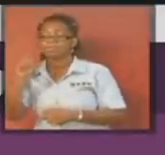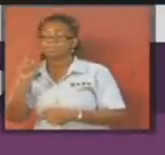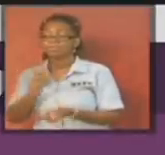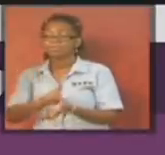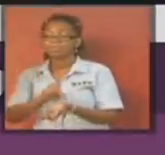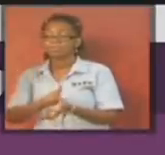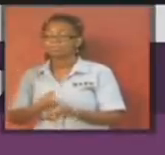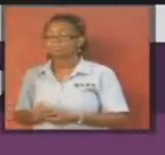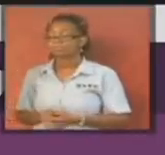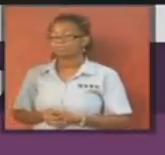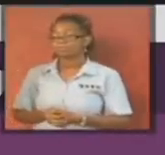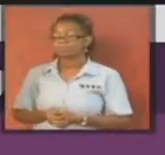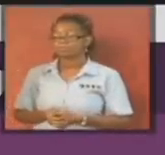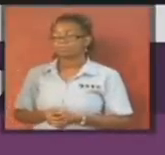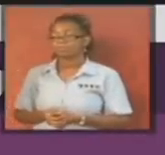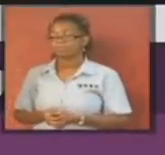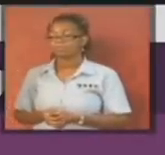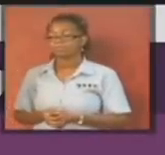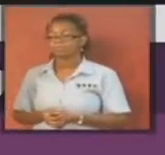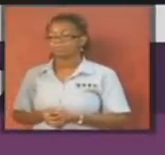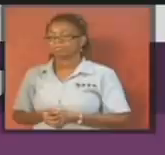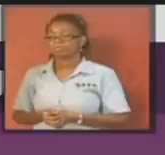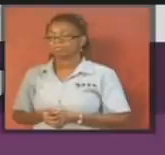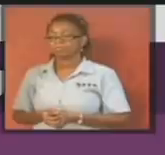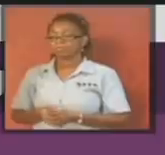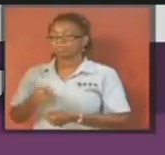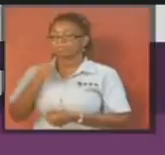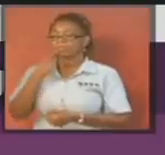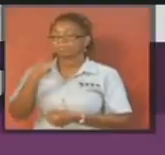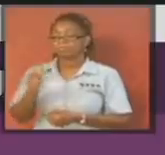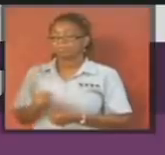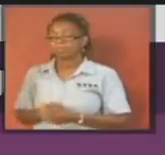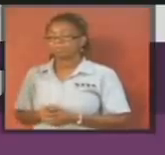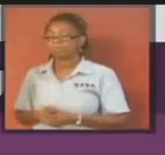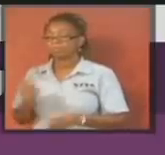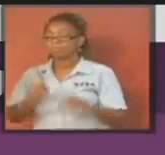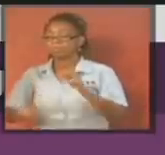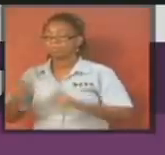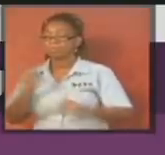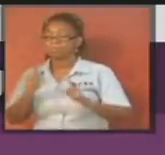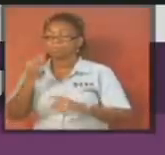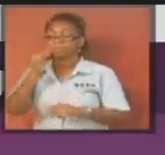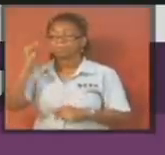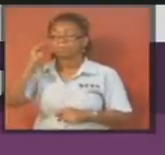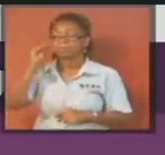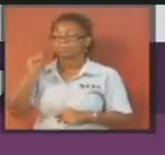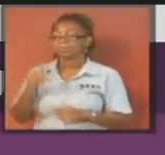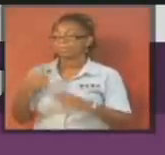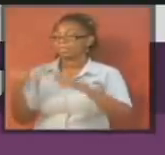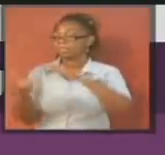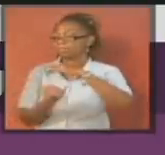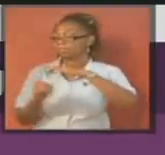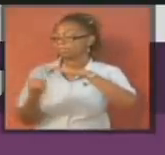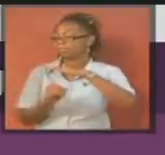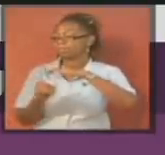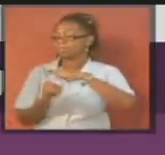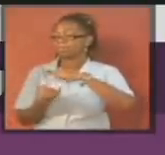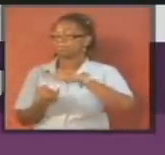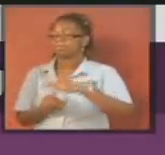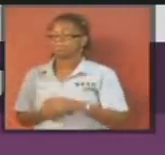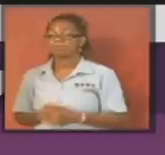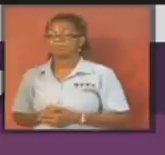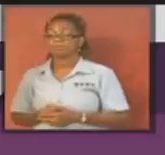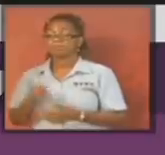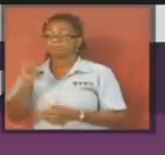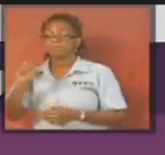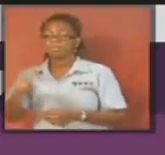You mentioned that the goal for those in home isolation is to reduce the spread within the home. Do you have any idea